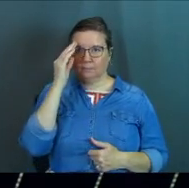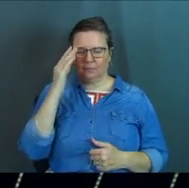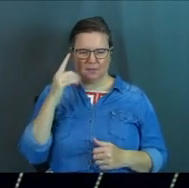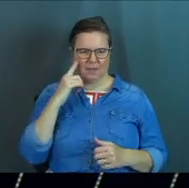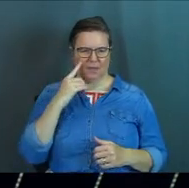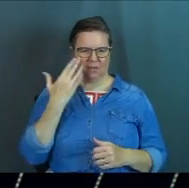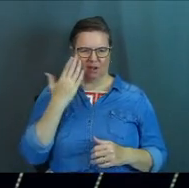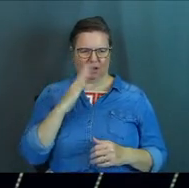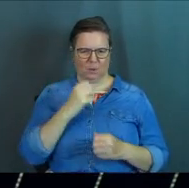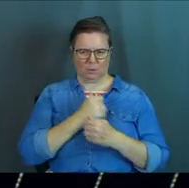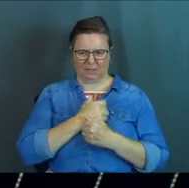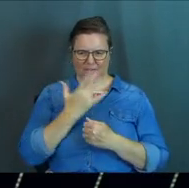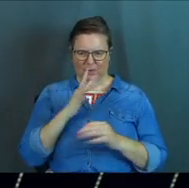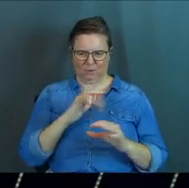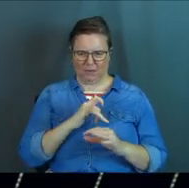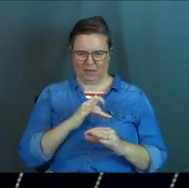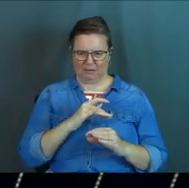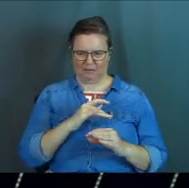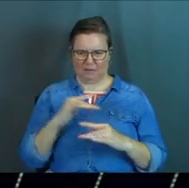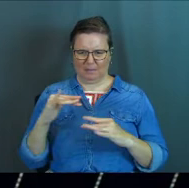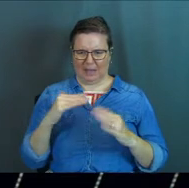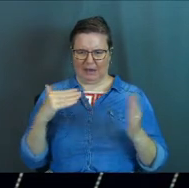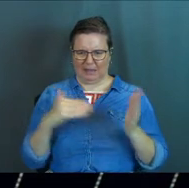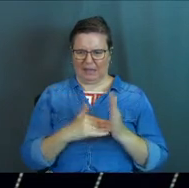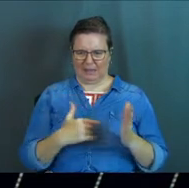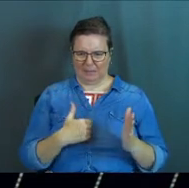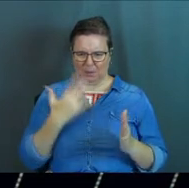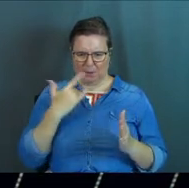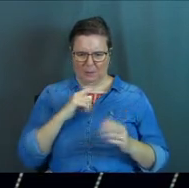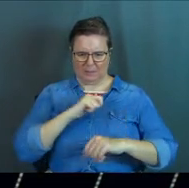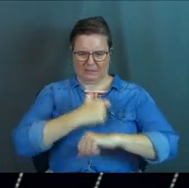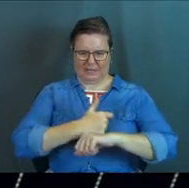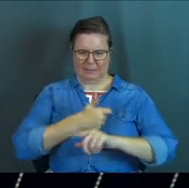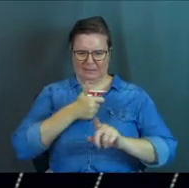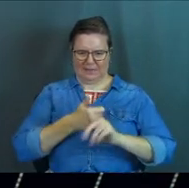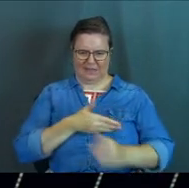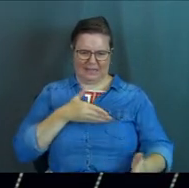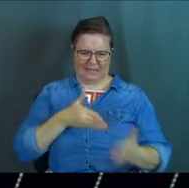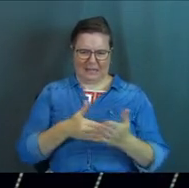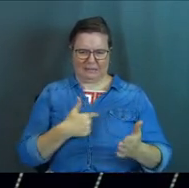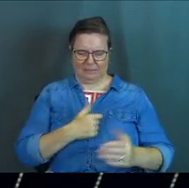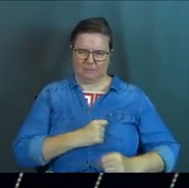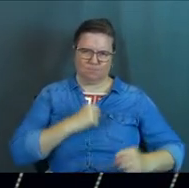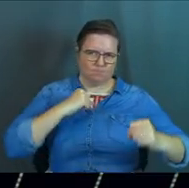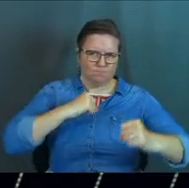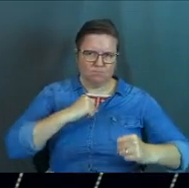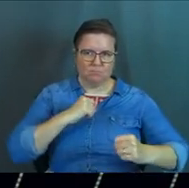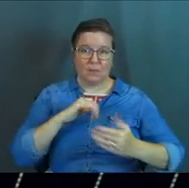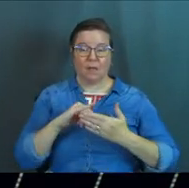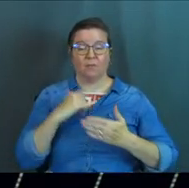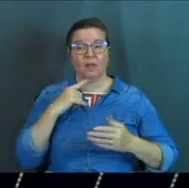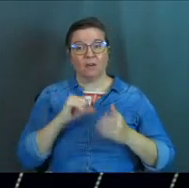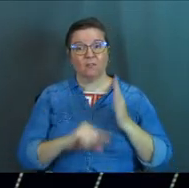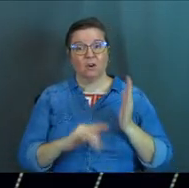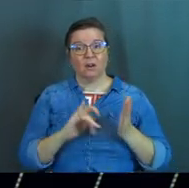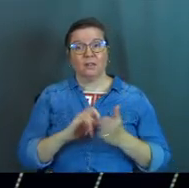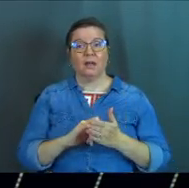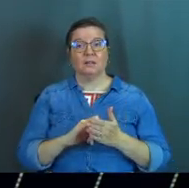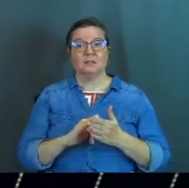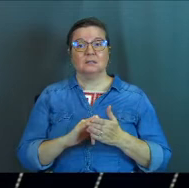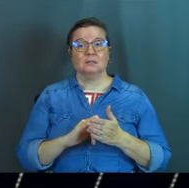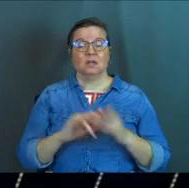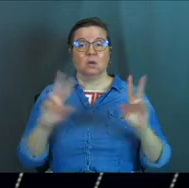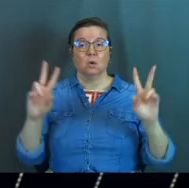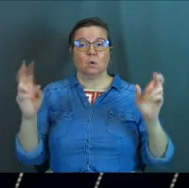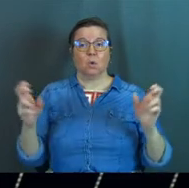I thought God was loving. Why would God do that? Why would he set himself against me? And that verse, by the way,